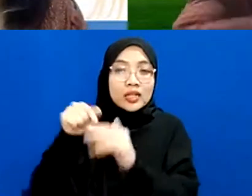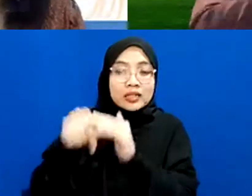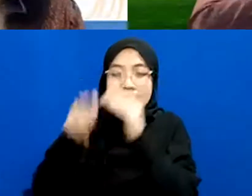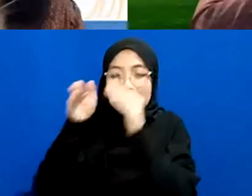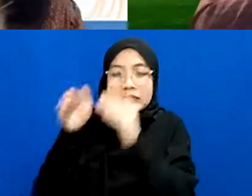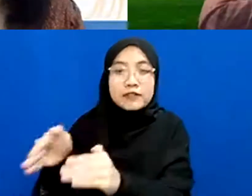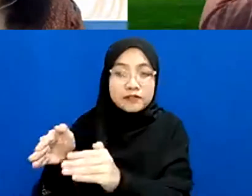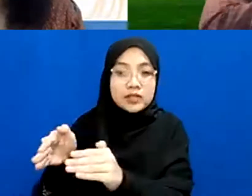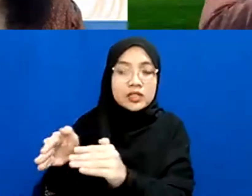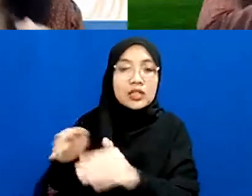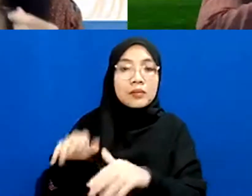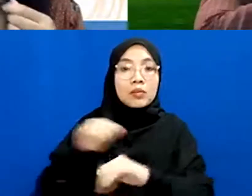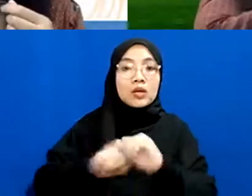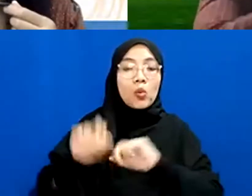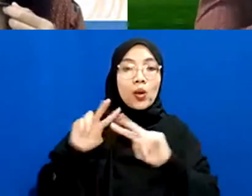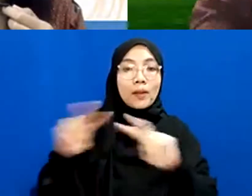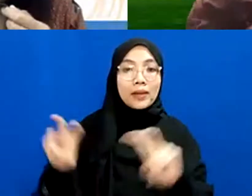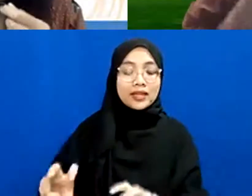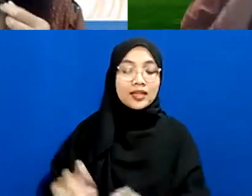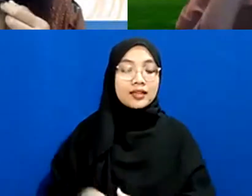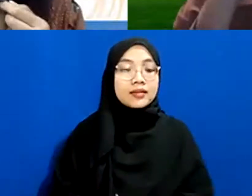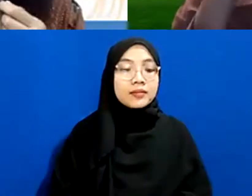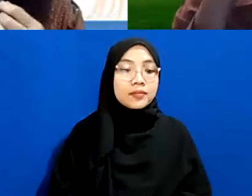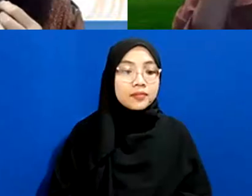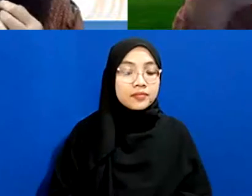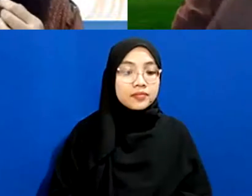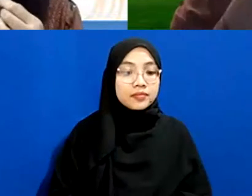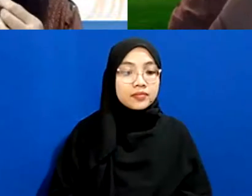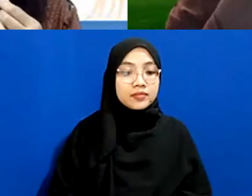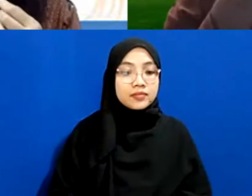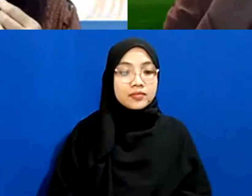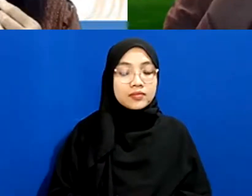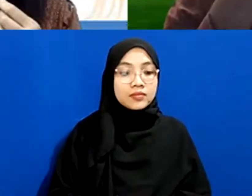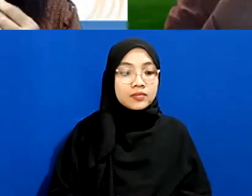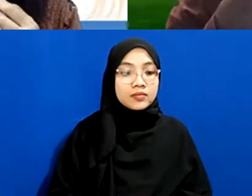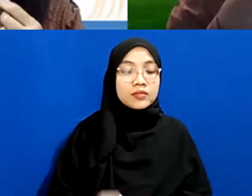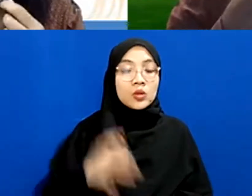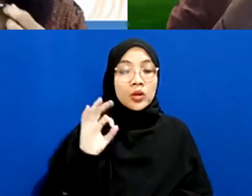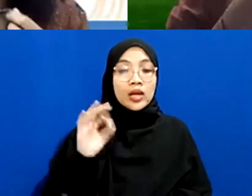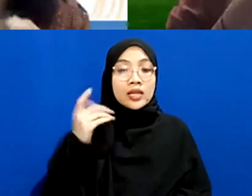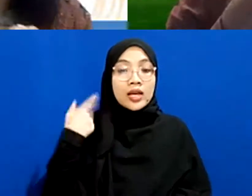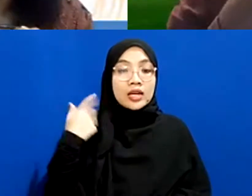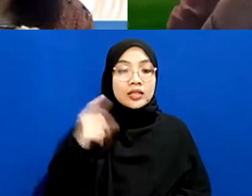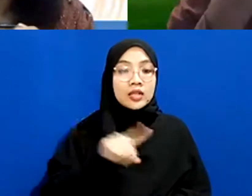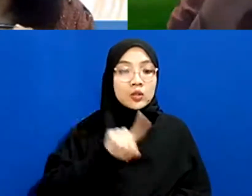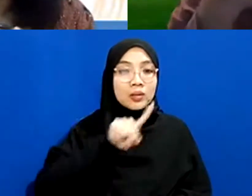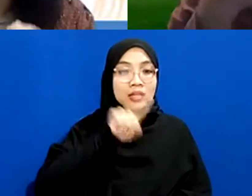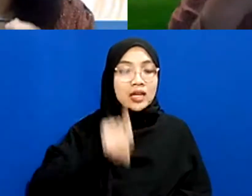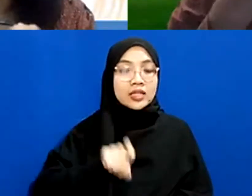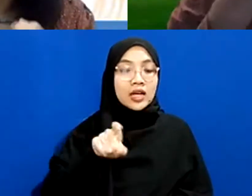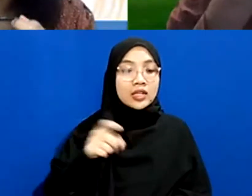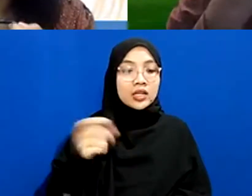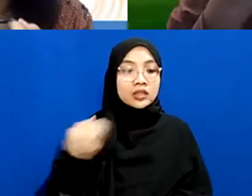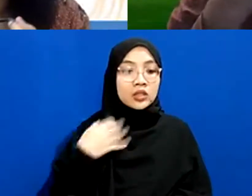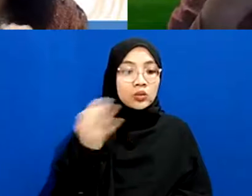I think there is one question that hasn't been addressed by group 1. It's about